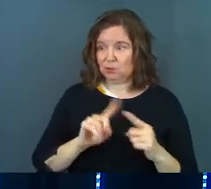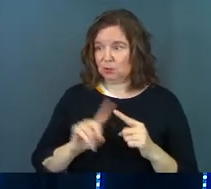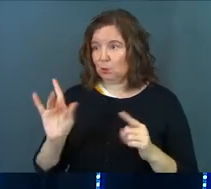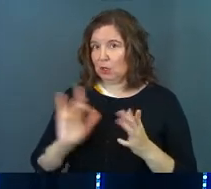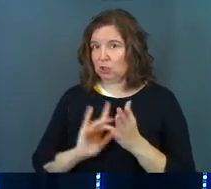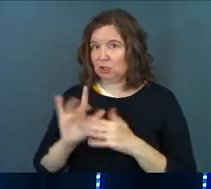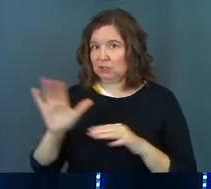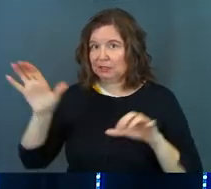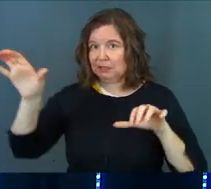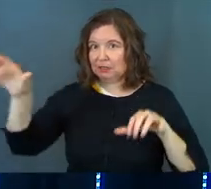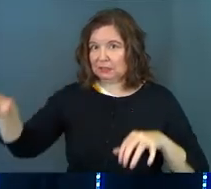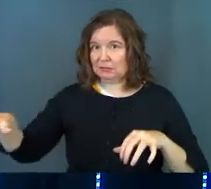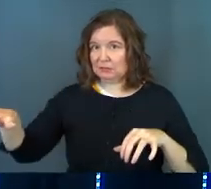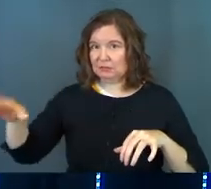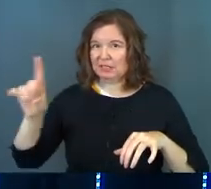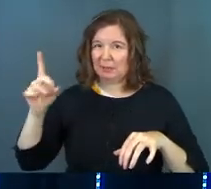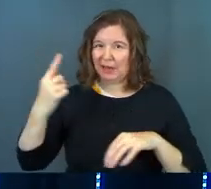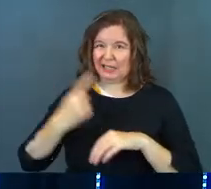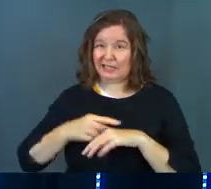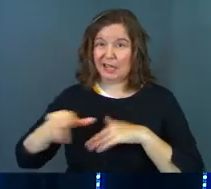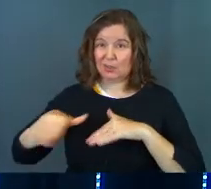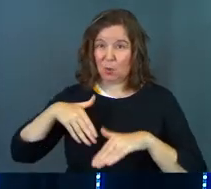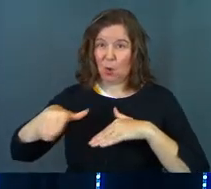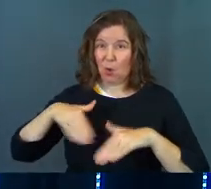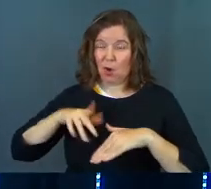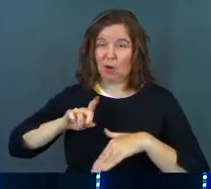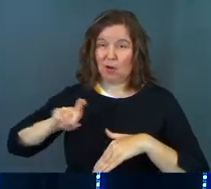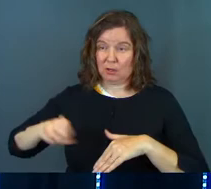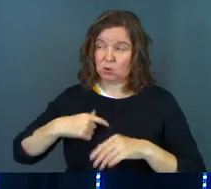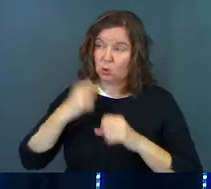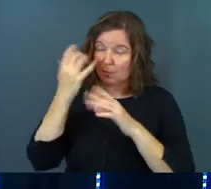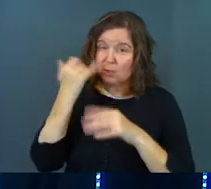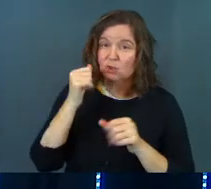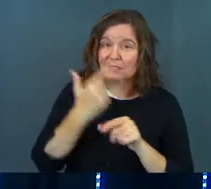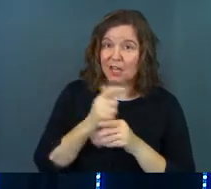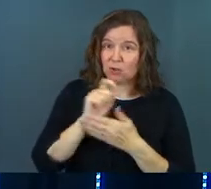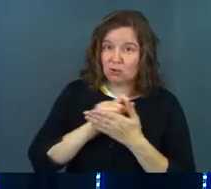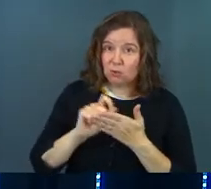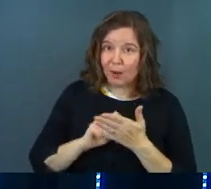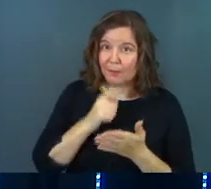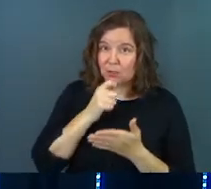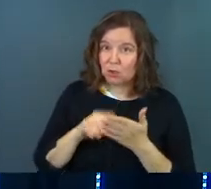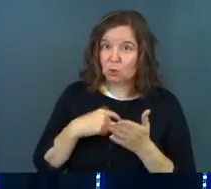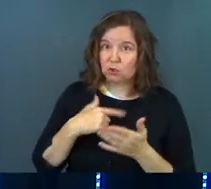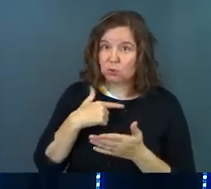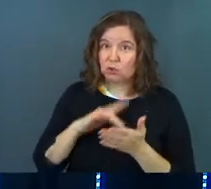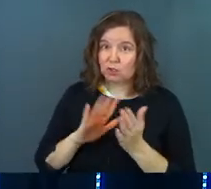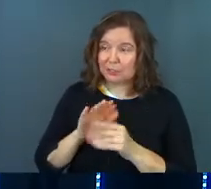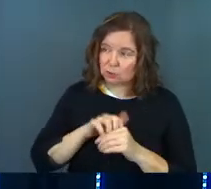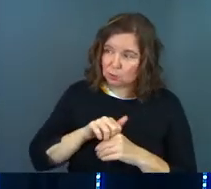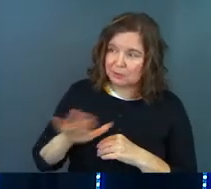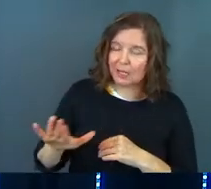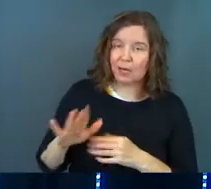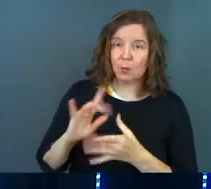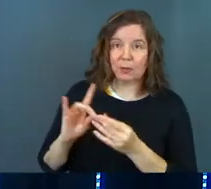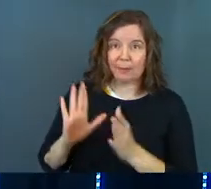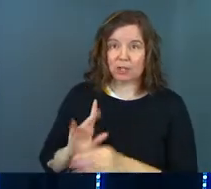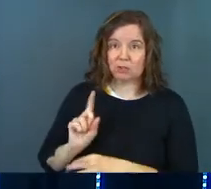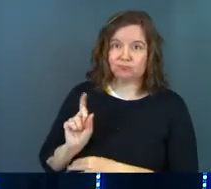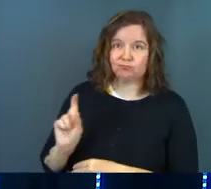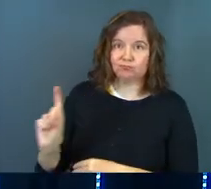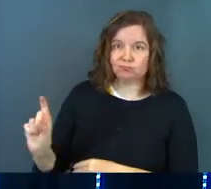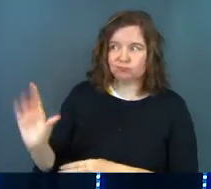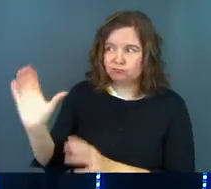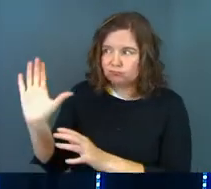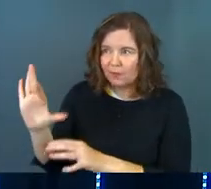where Jesus was. About a day's walk. Now you imagine you're the sisters, right? And you write up this little note to Jesus and you send it along with that messenger.